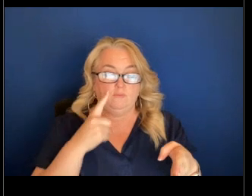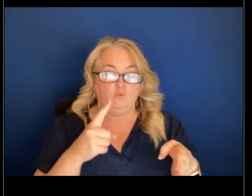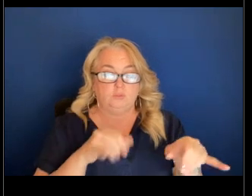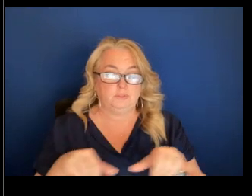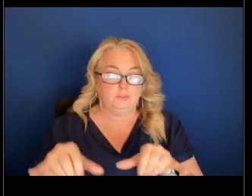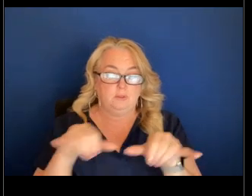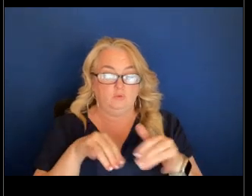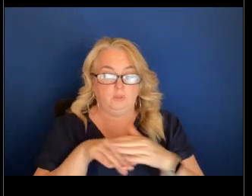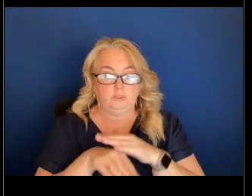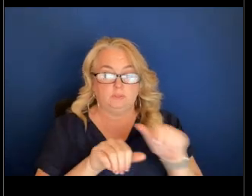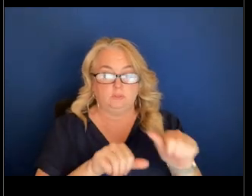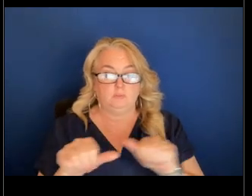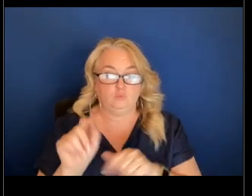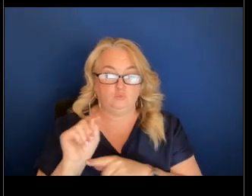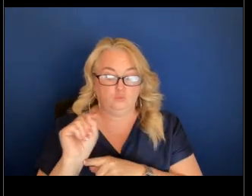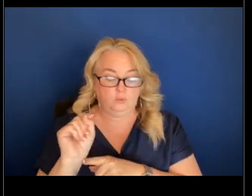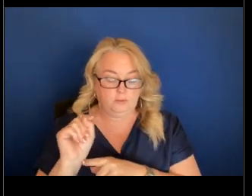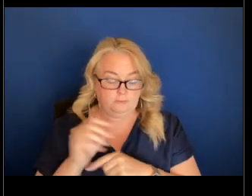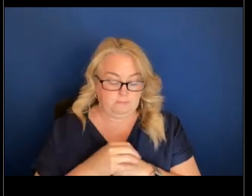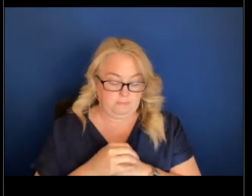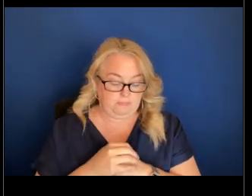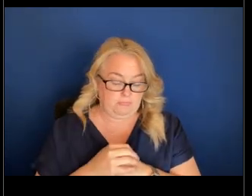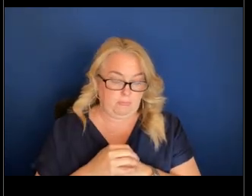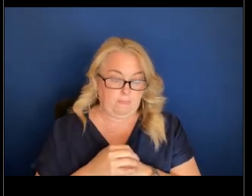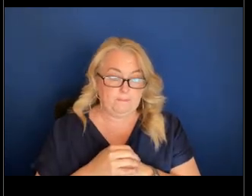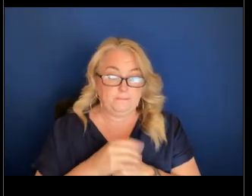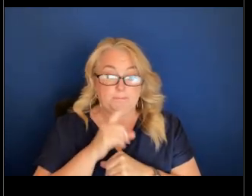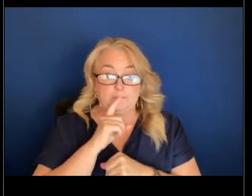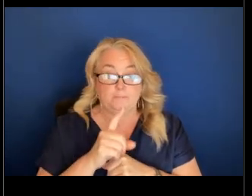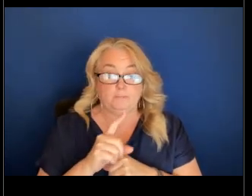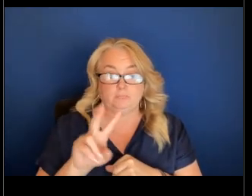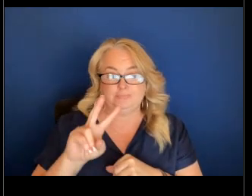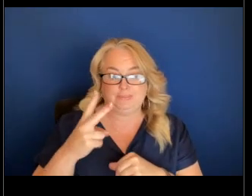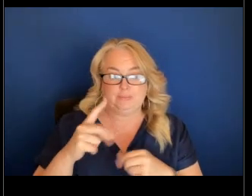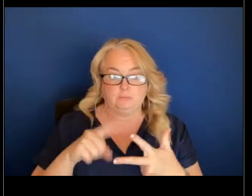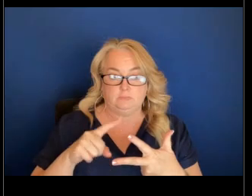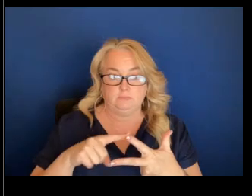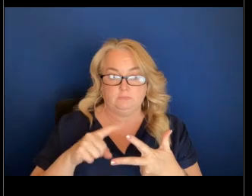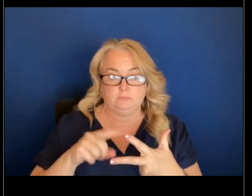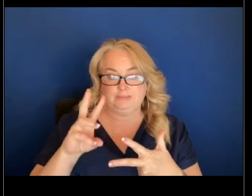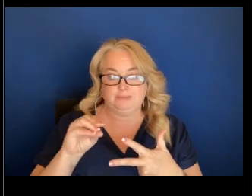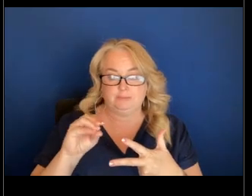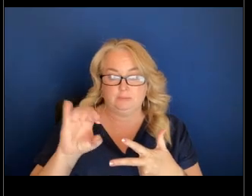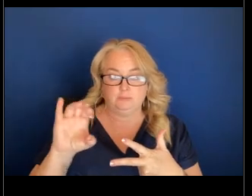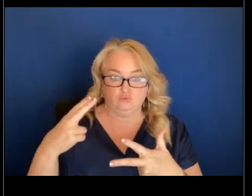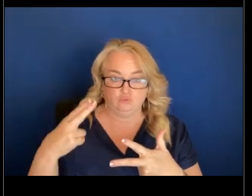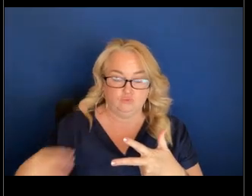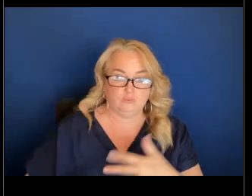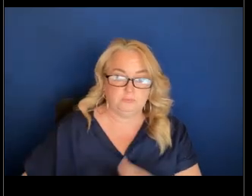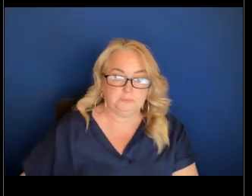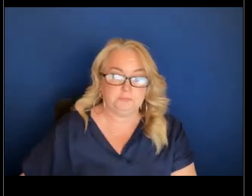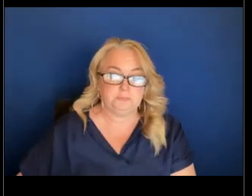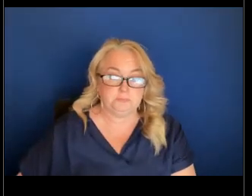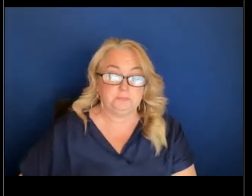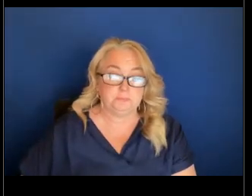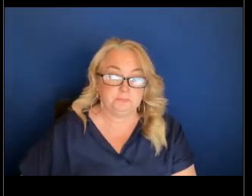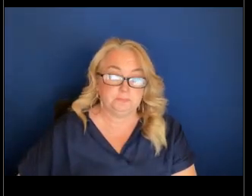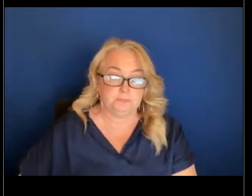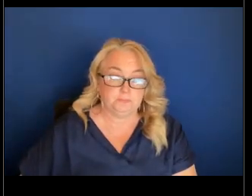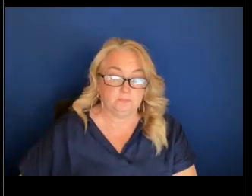stall? And the correct answer was the second option, 60 inches.